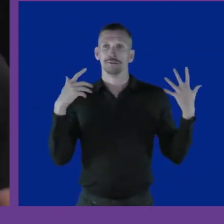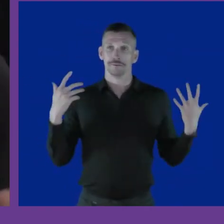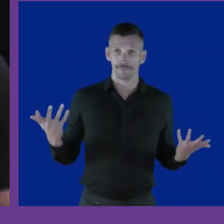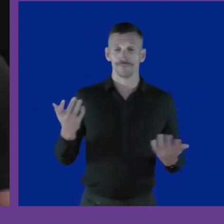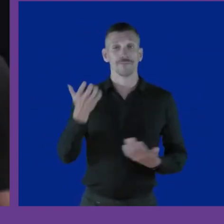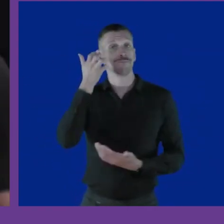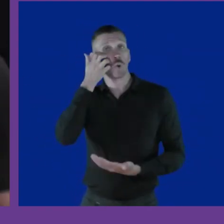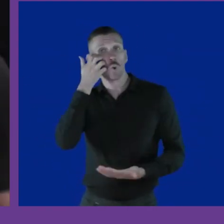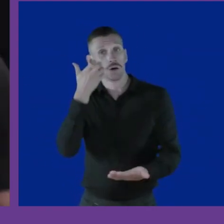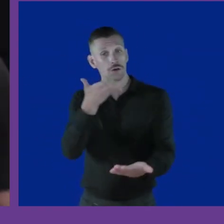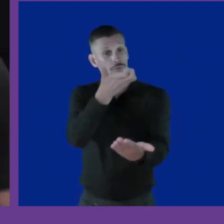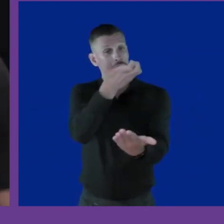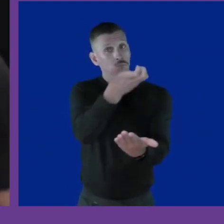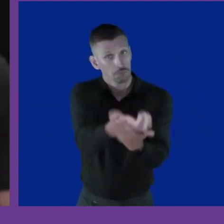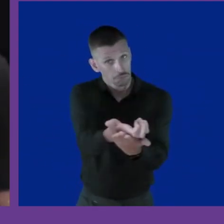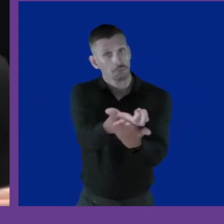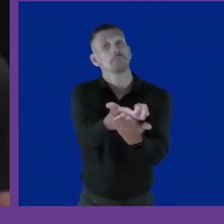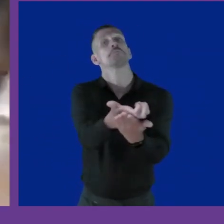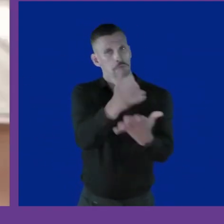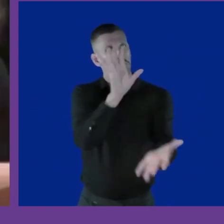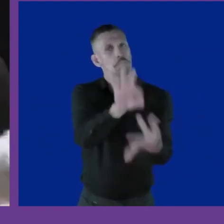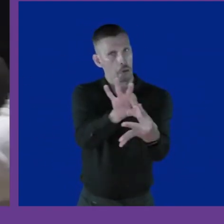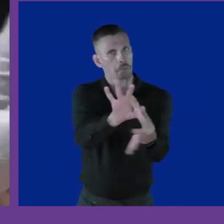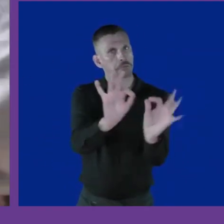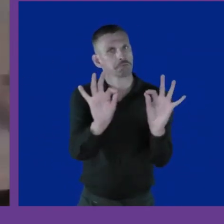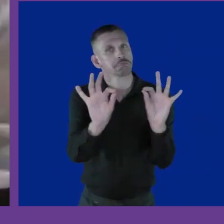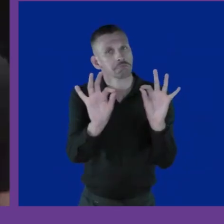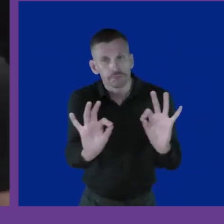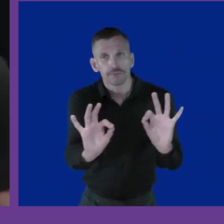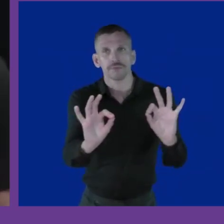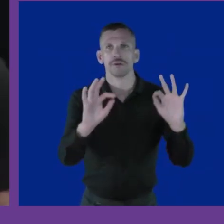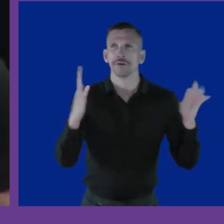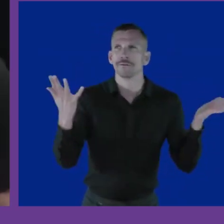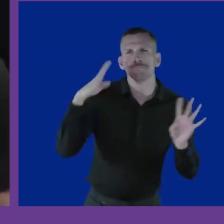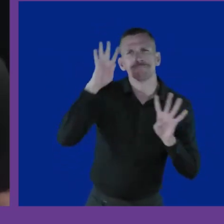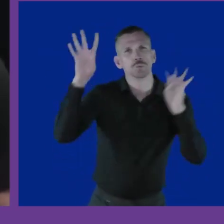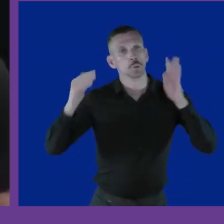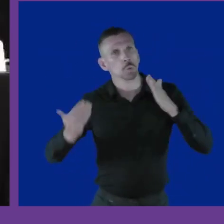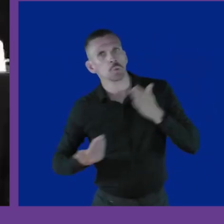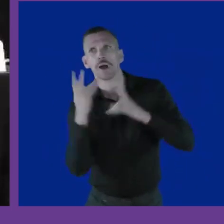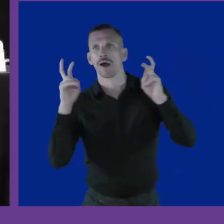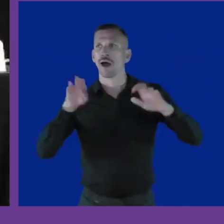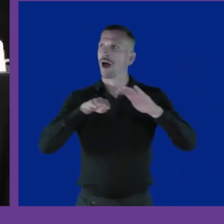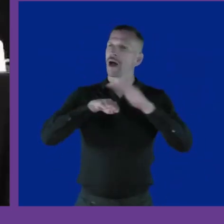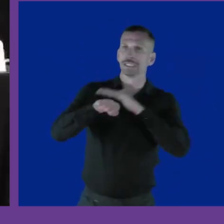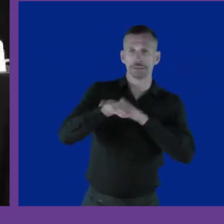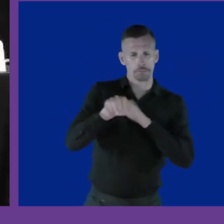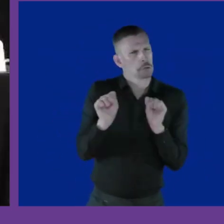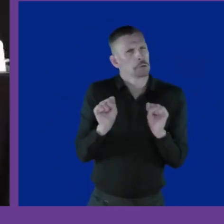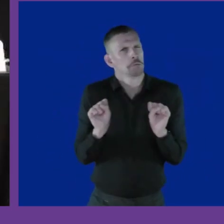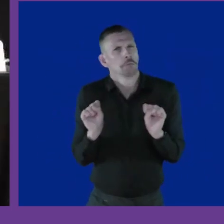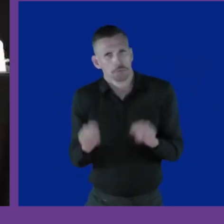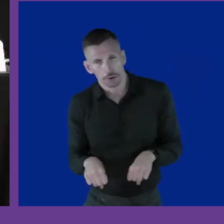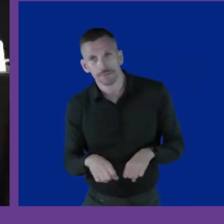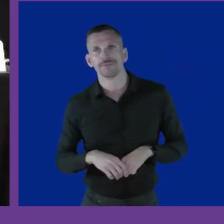well now, and yeah, so hopefully we can find new accessible solutions for the whole customer journey there. And Jakob, you wanted to come in